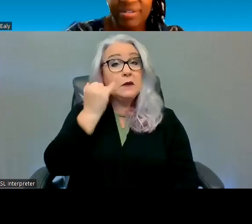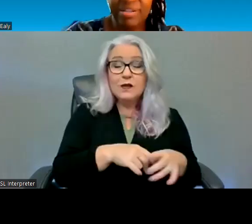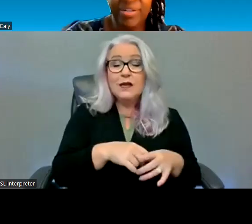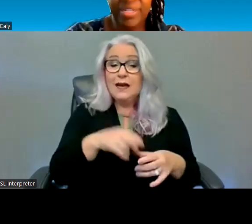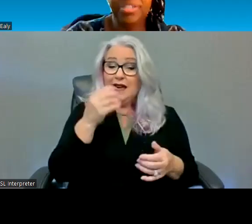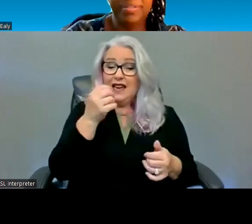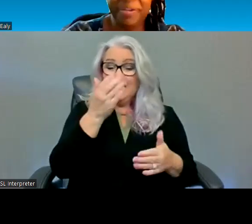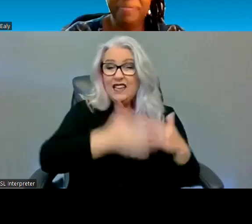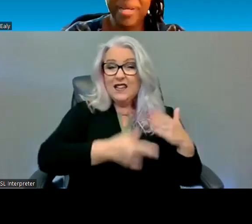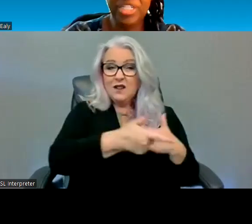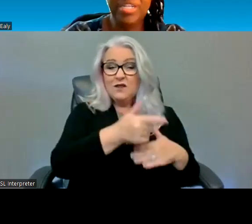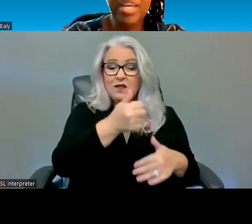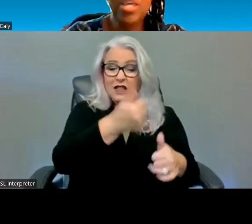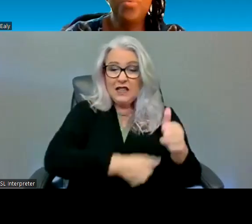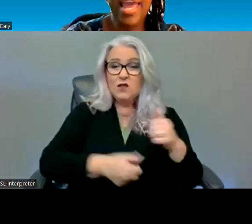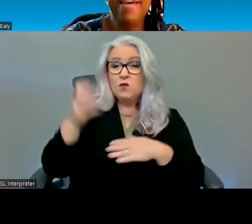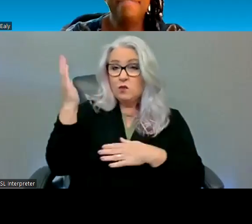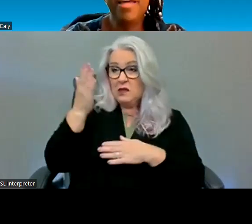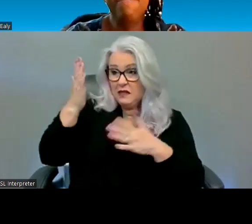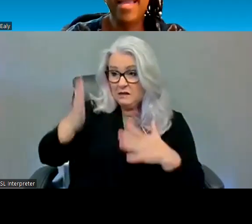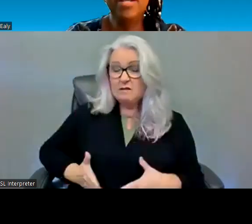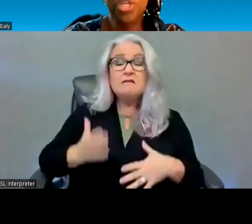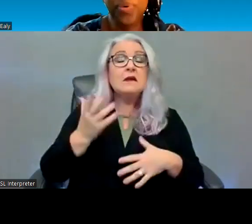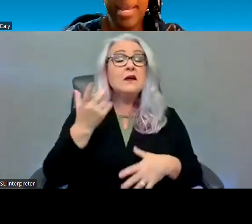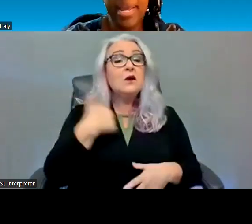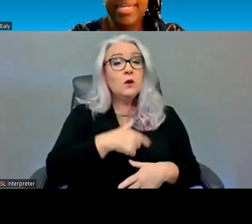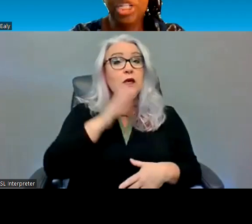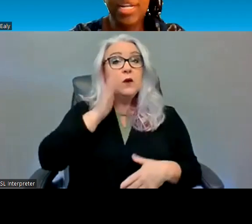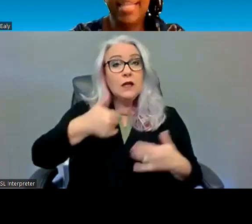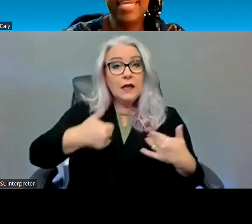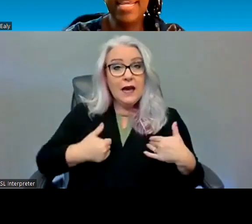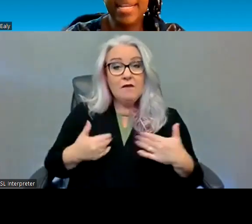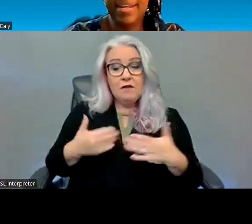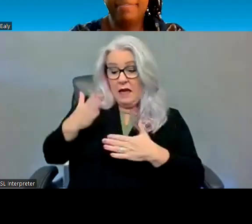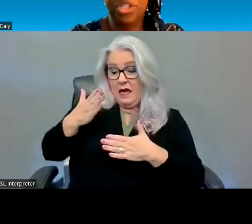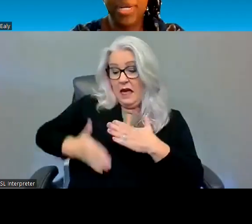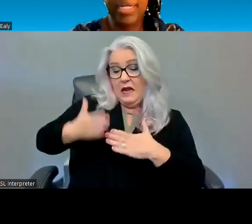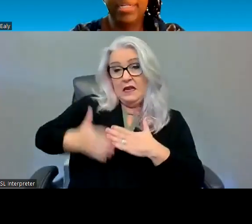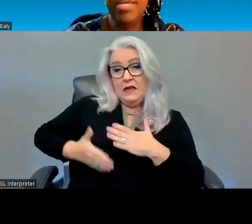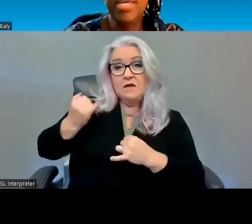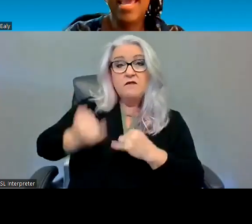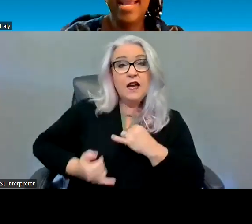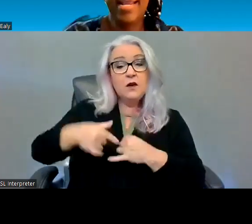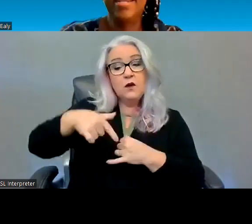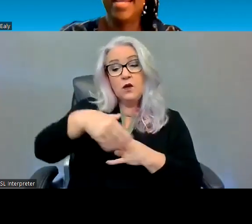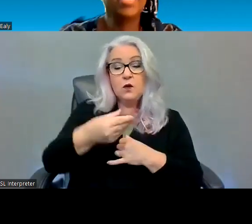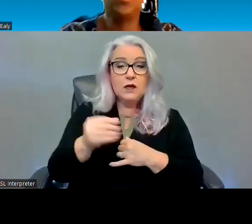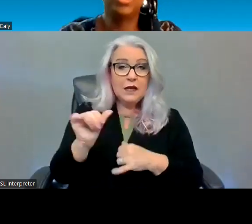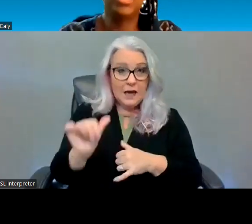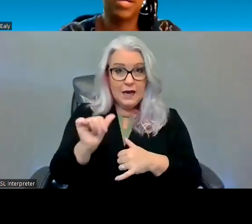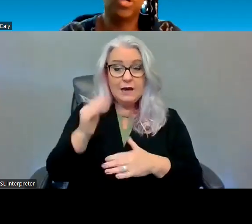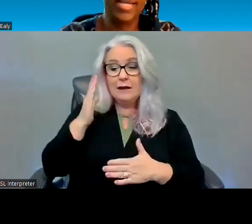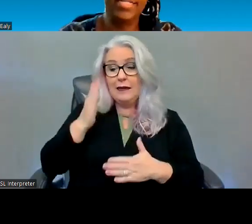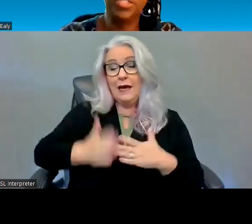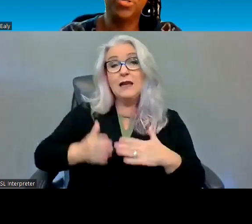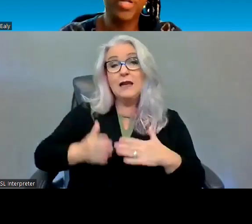session or their delivery of information, we have a final Q&A session at the end of the training, and any questions